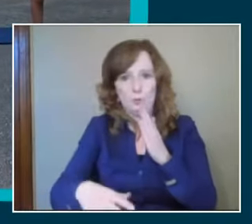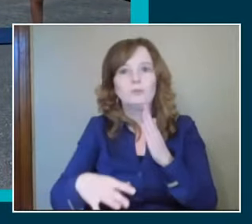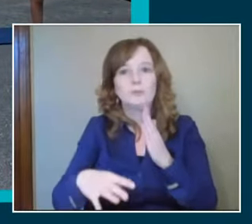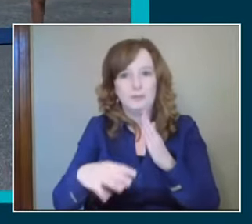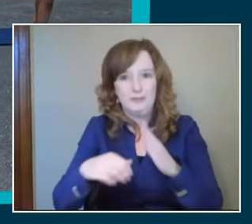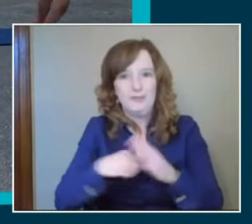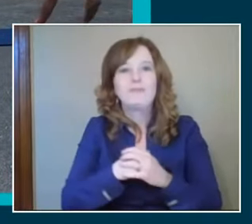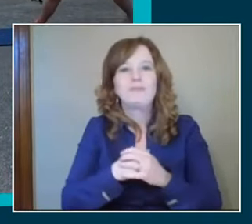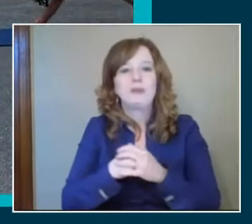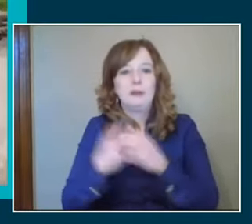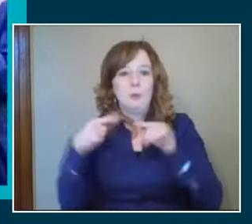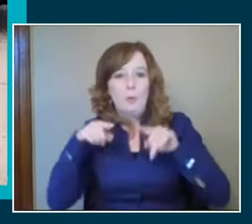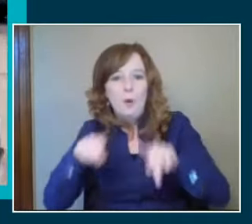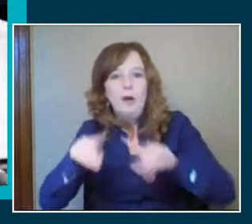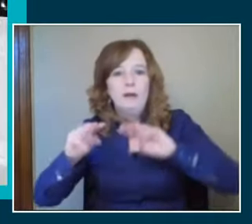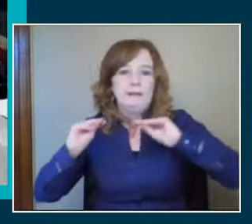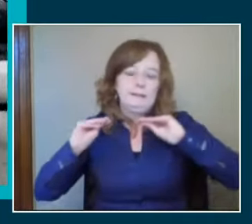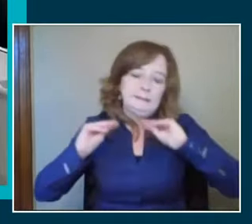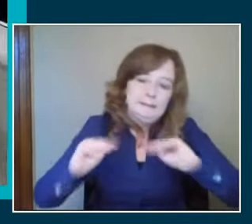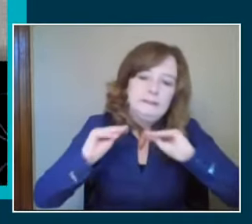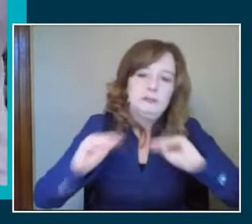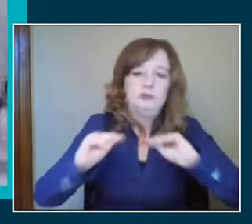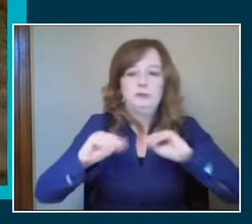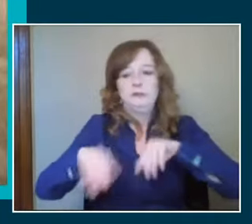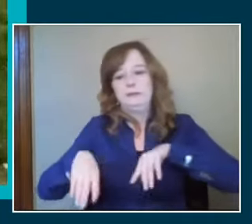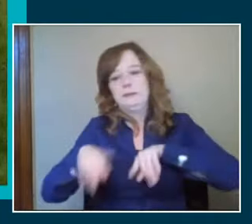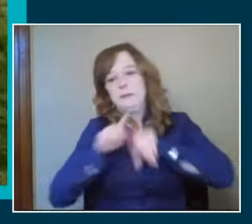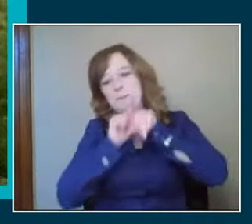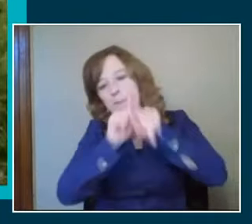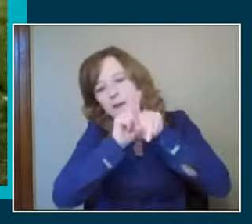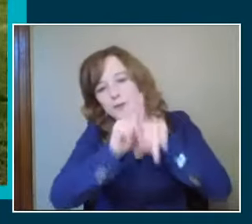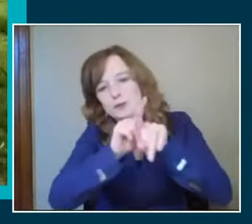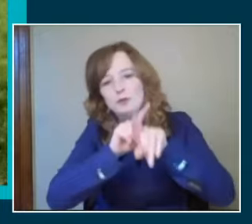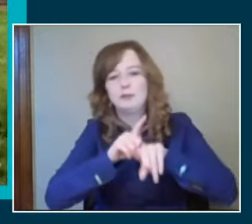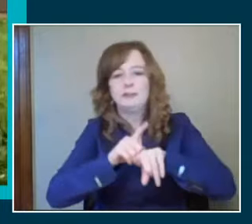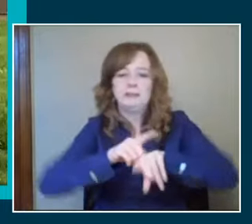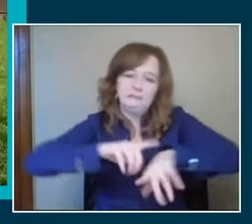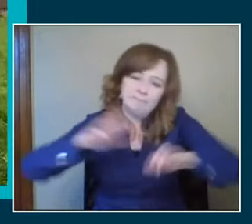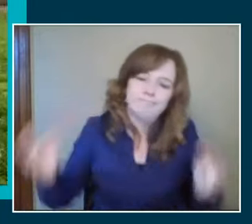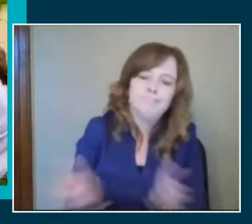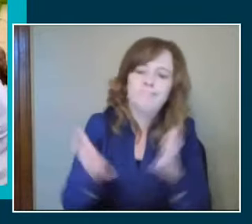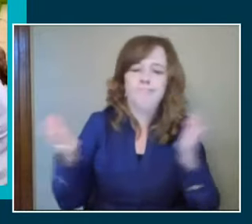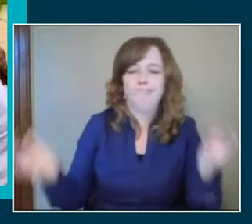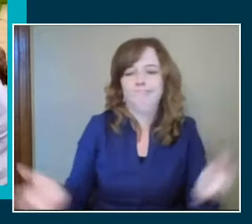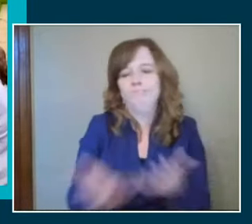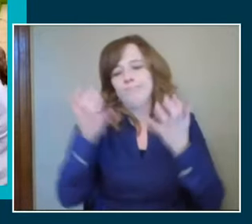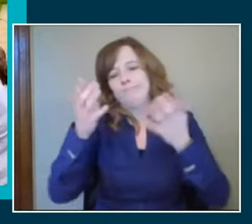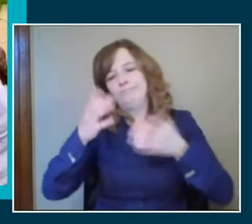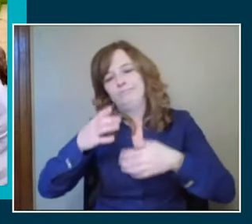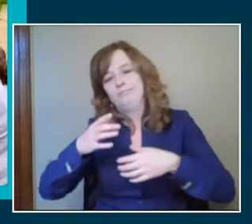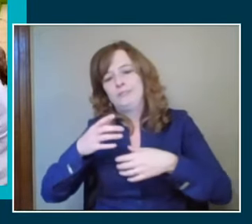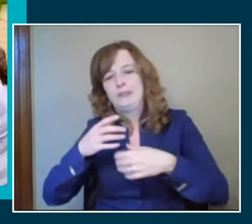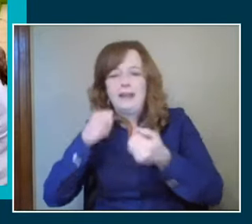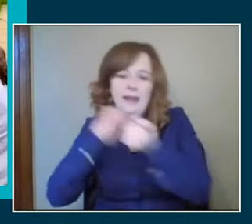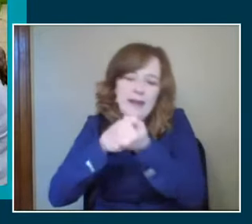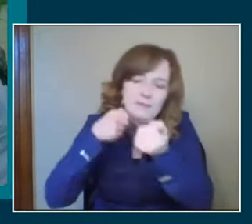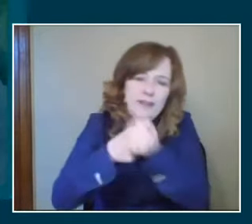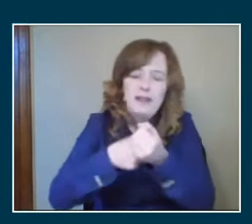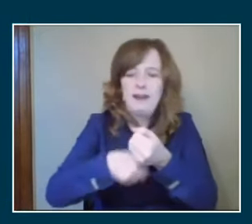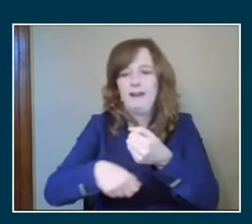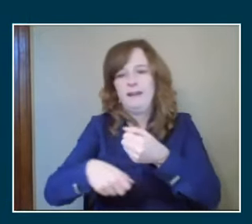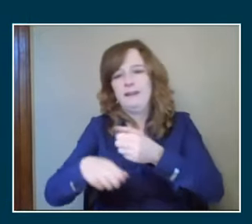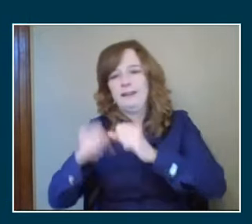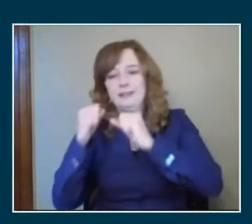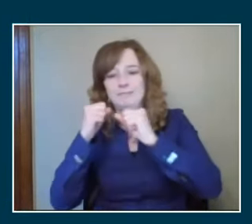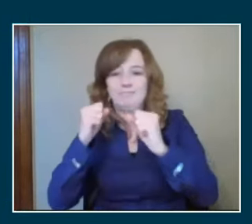teaching, mentoring, assuring, advocating, coaching, and cheerleading, they've